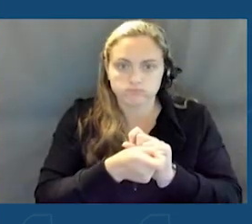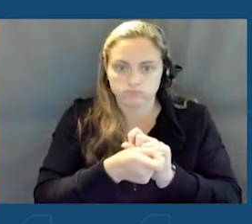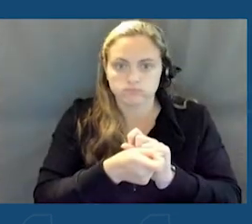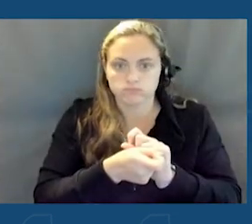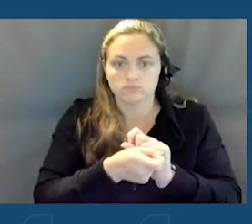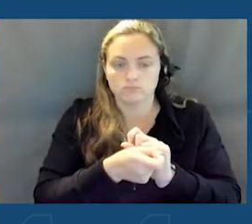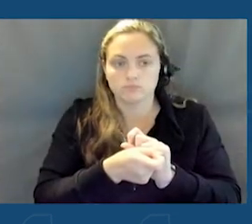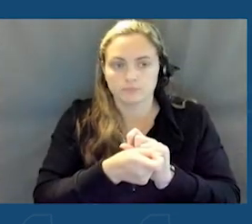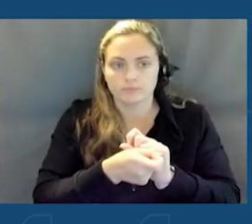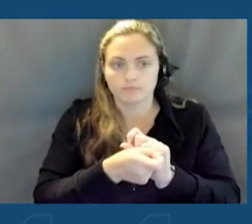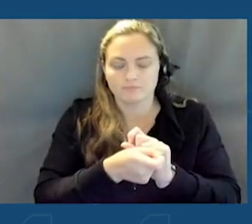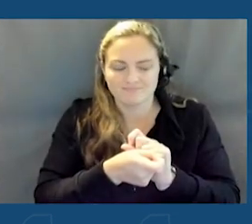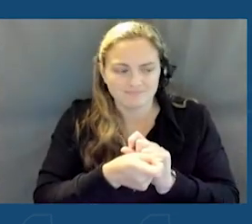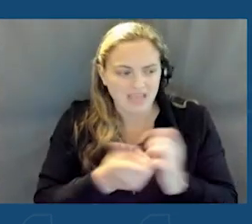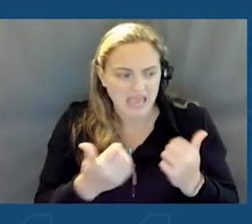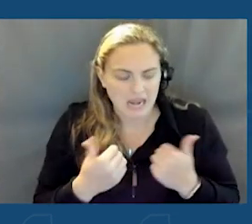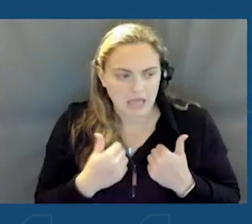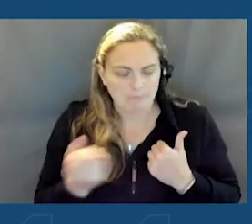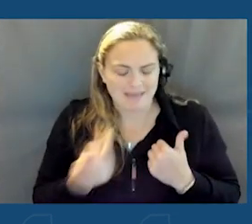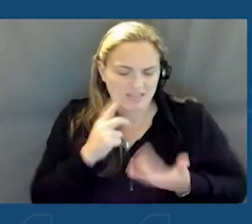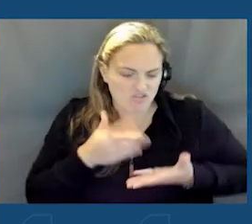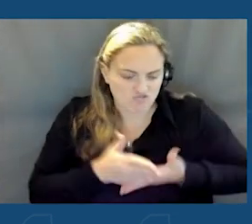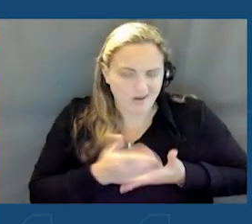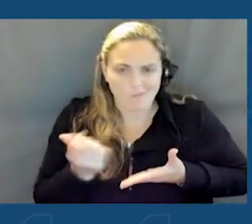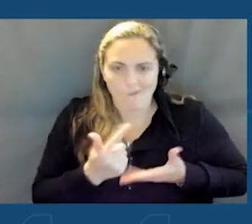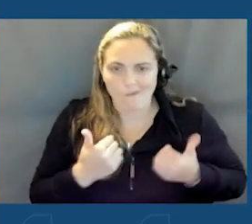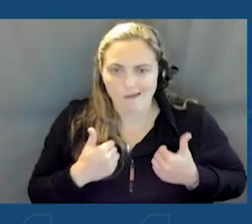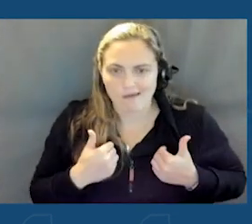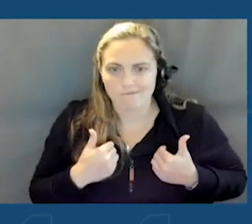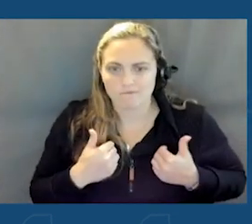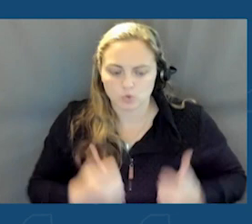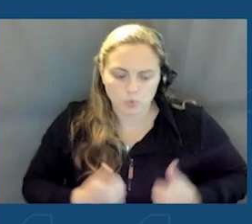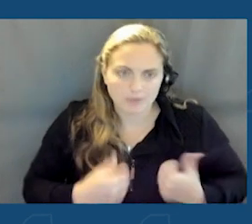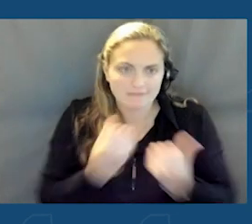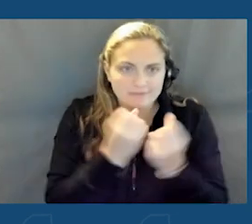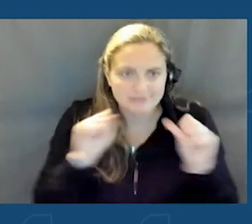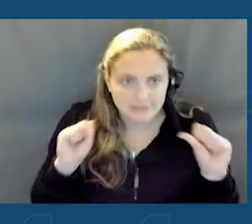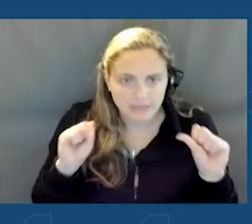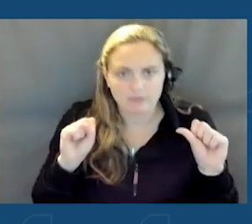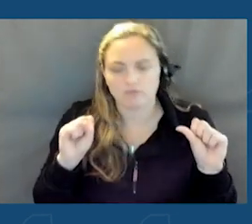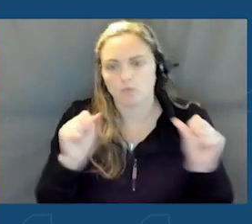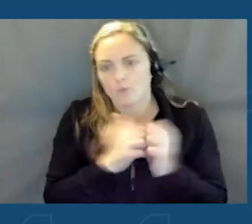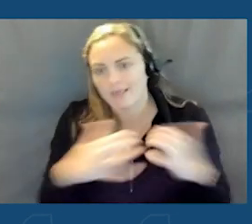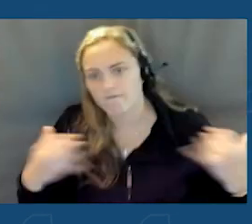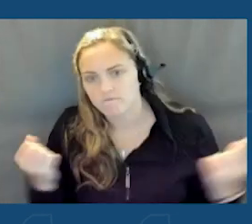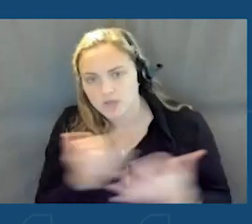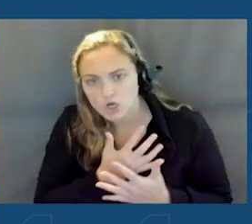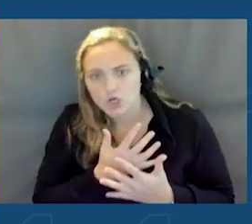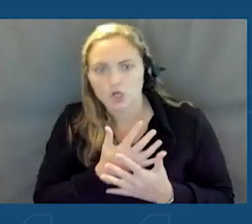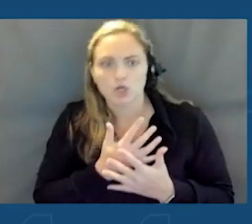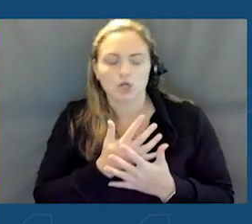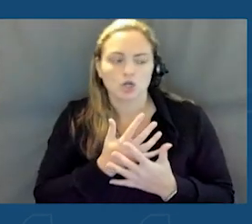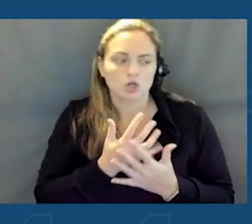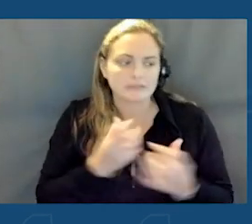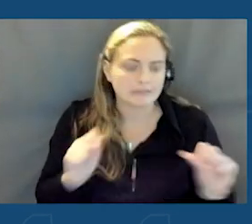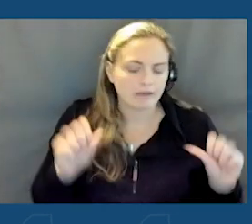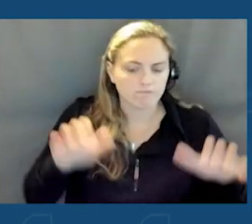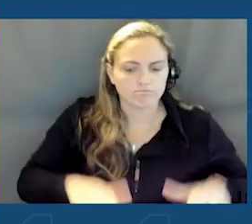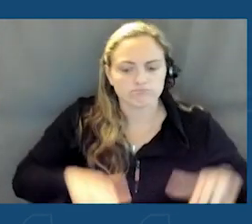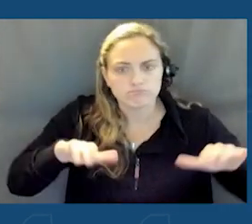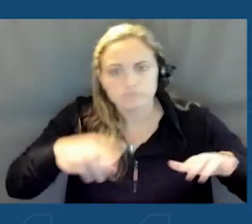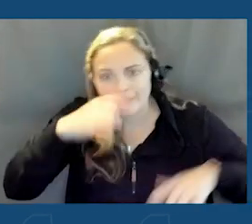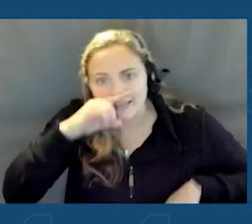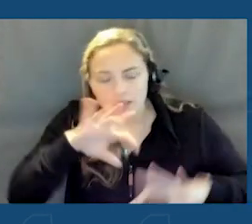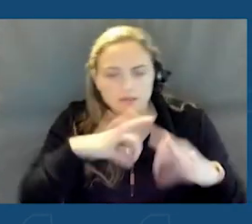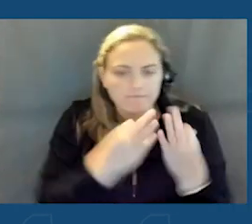back that right that we all have to live without fear, to live in safety, to raise kids and families and start a